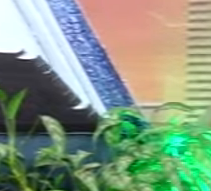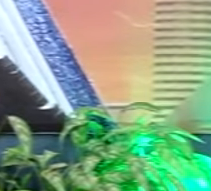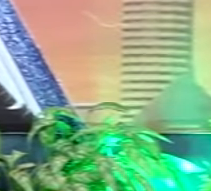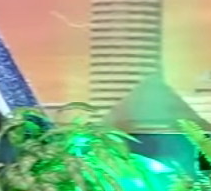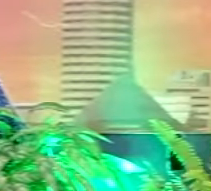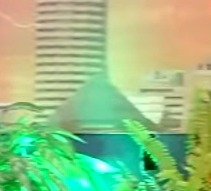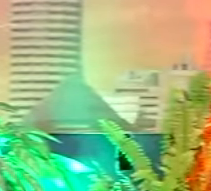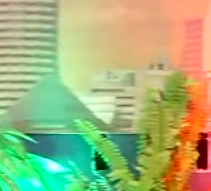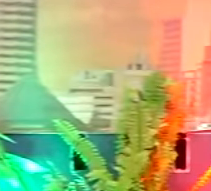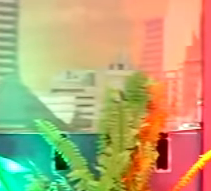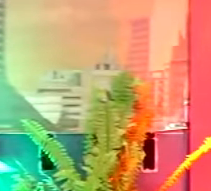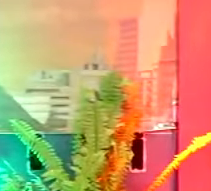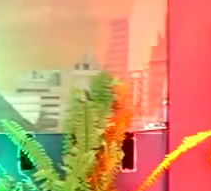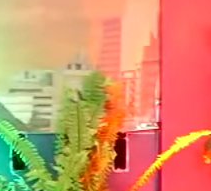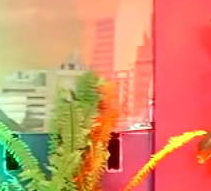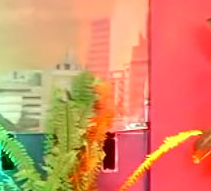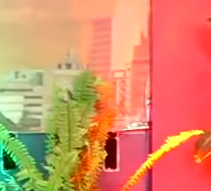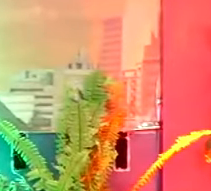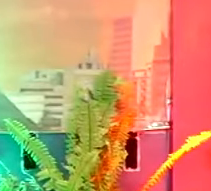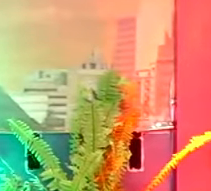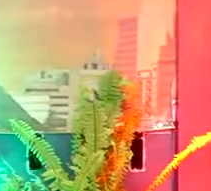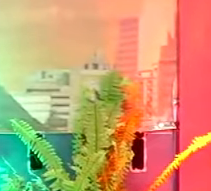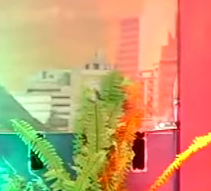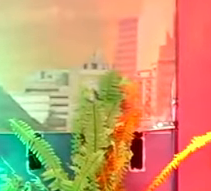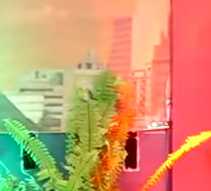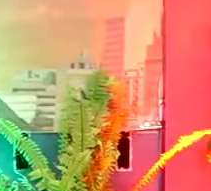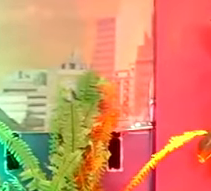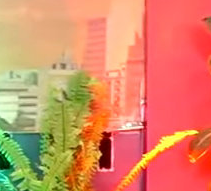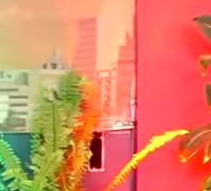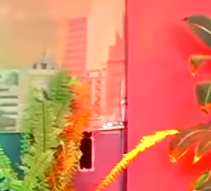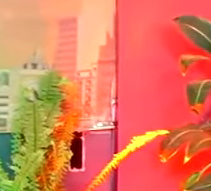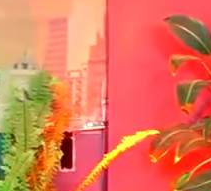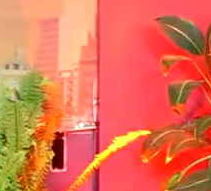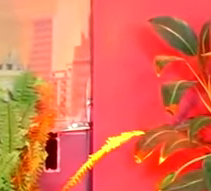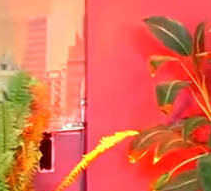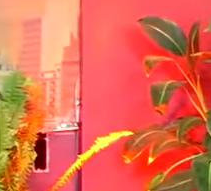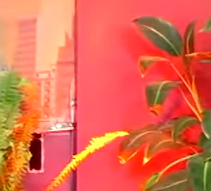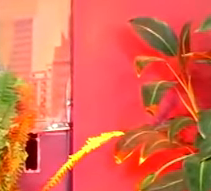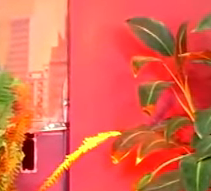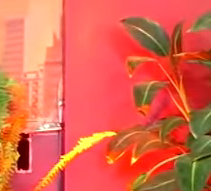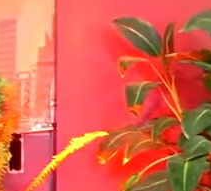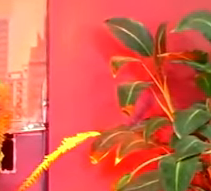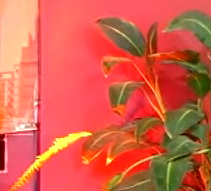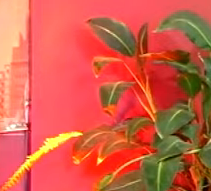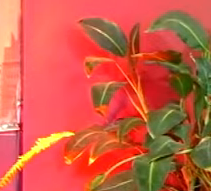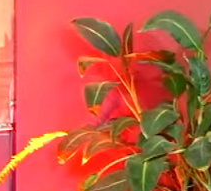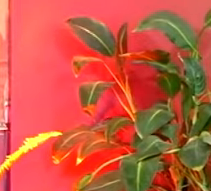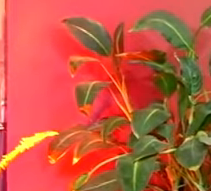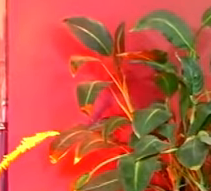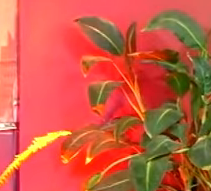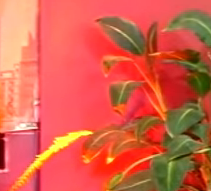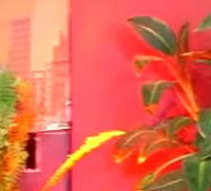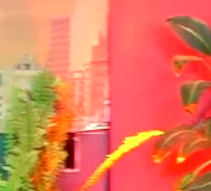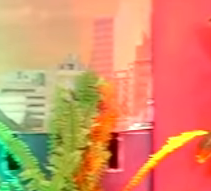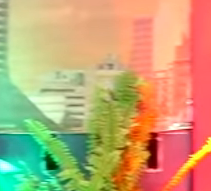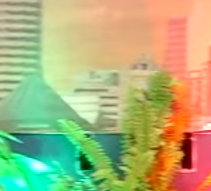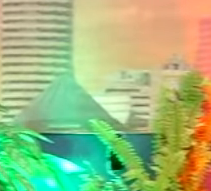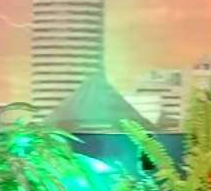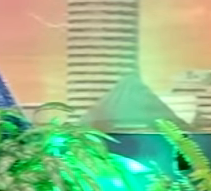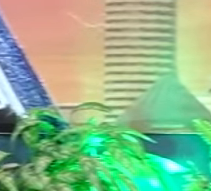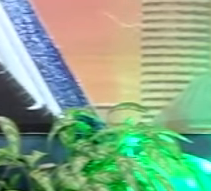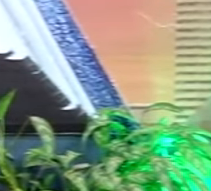Mama, they talked about Jacobians of transformations. Mama, things were